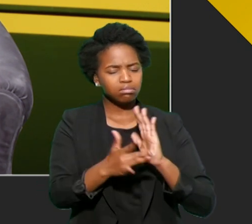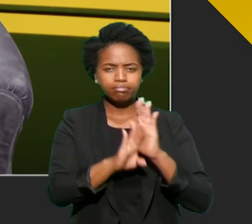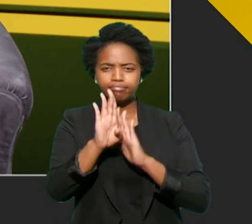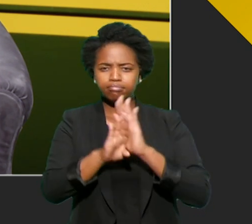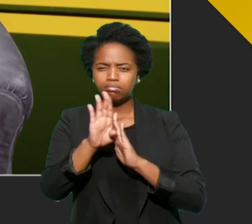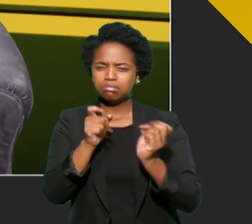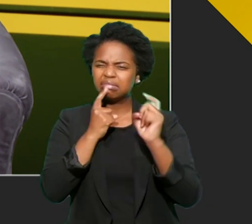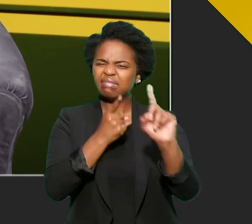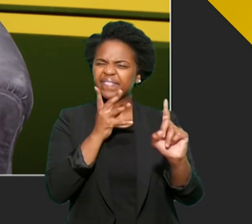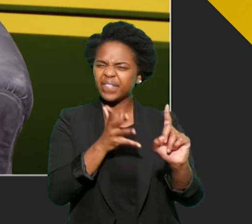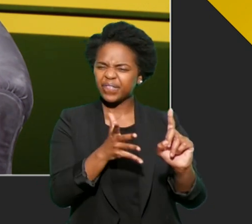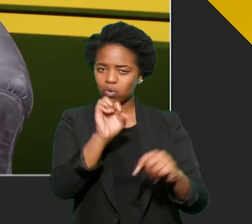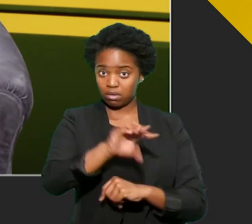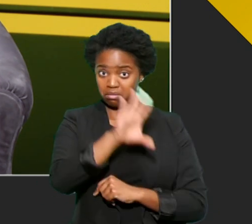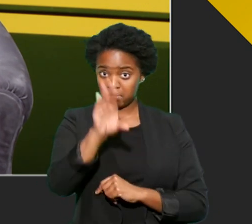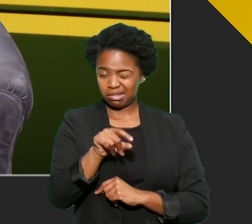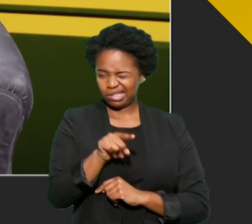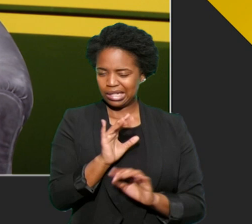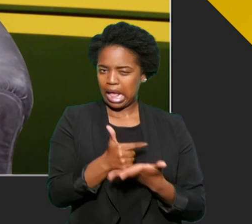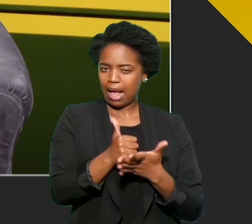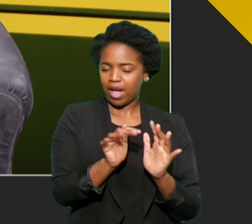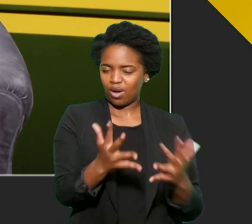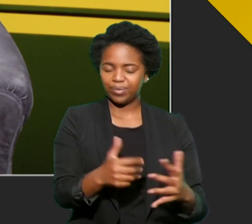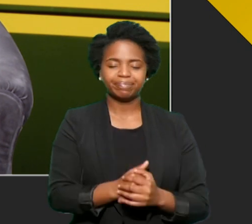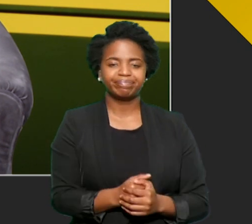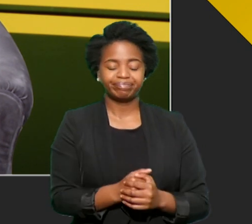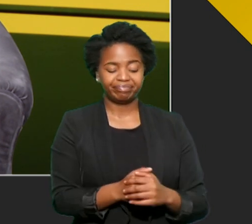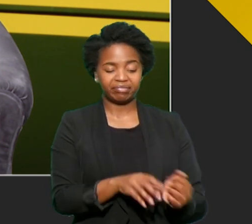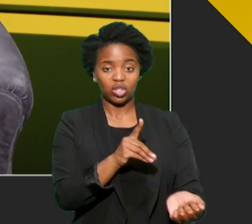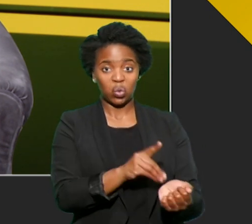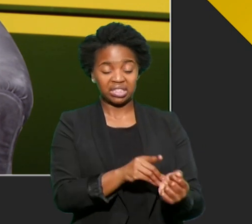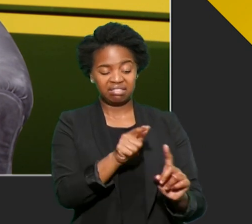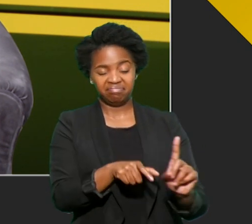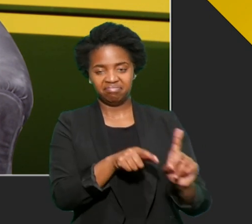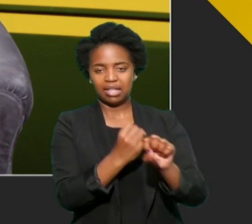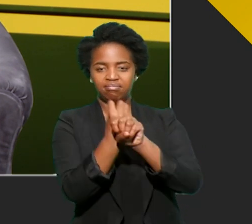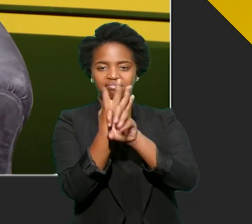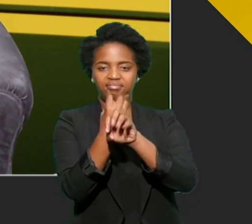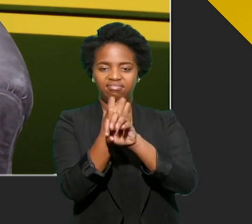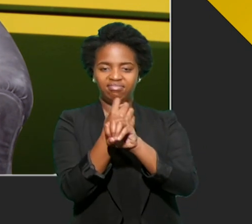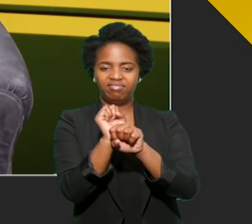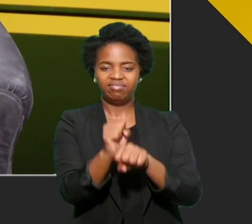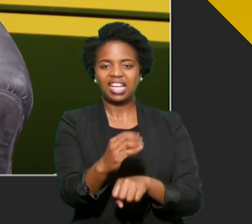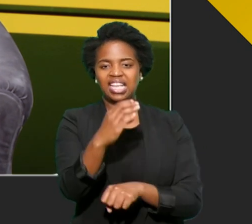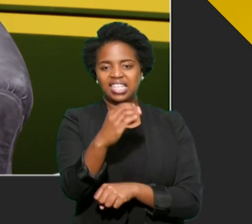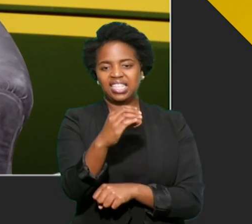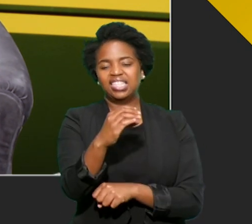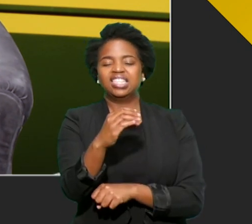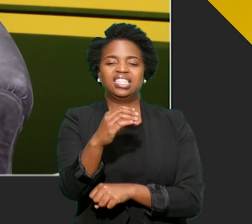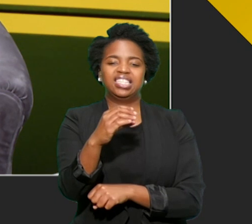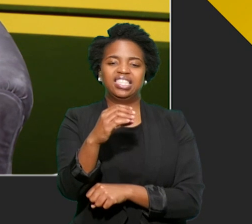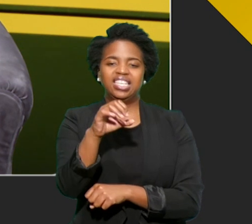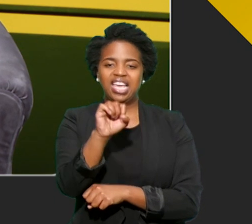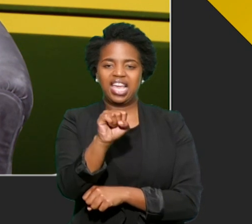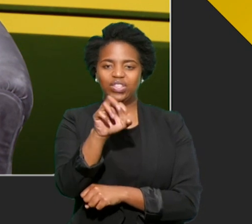its purpose for the future, like South Africa. We're going to be speaking to Dr. Albert Lysko, who is from CSIR, who is an